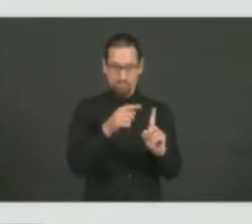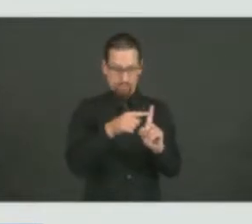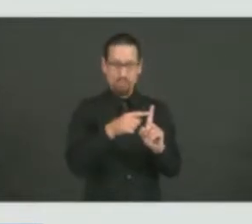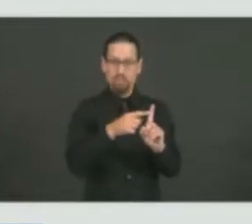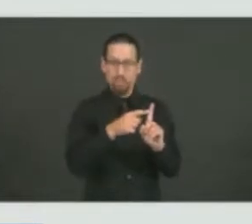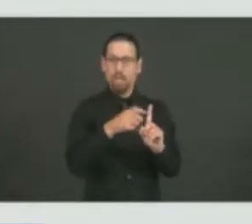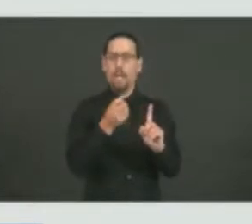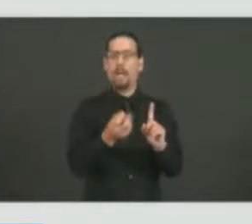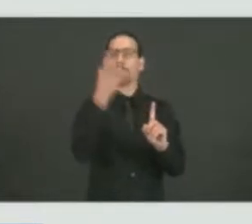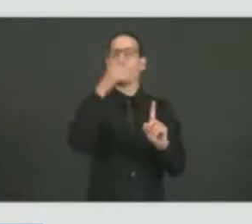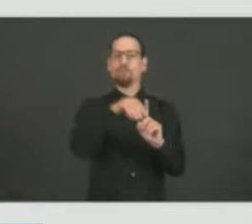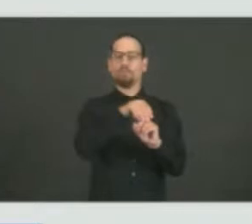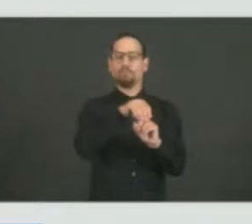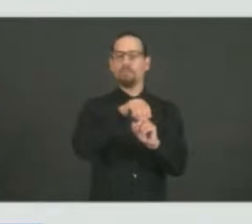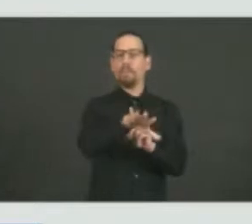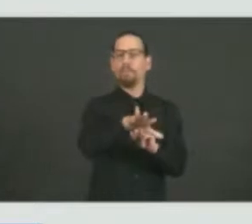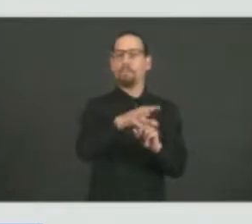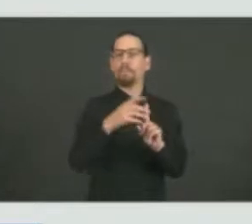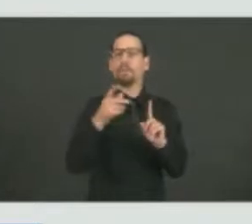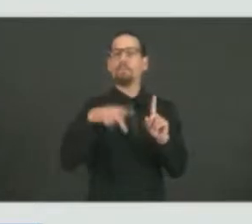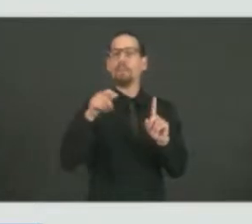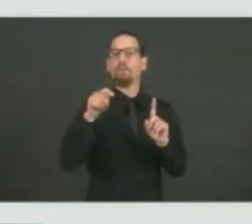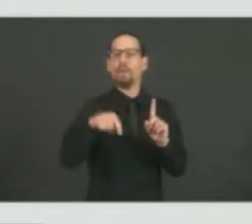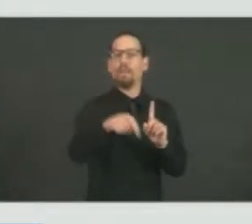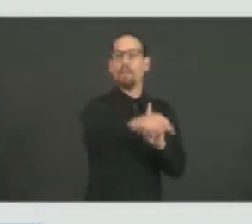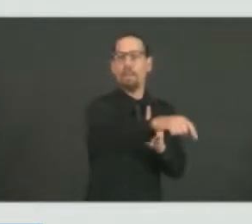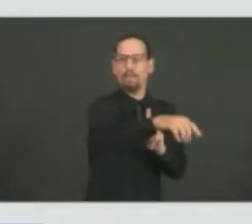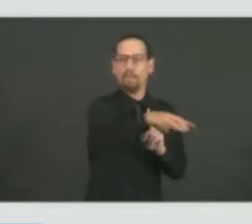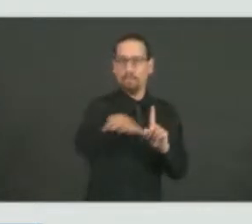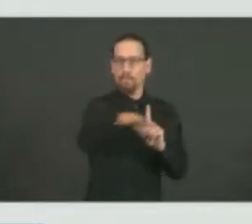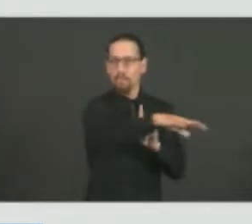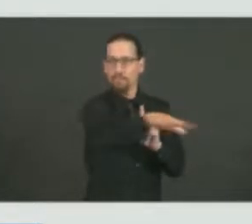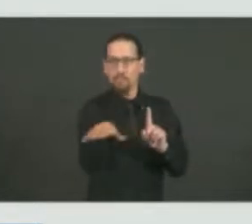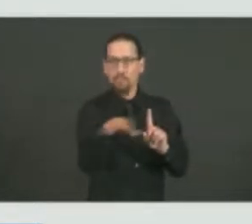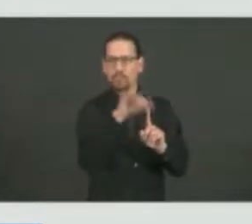we want to see that to be 1.1 or lower.